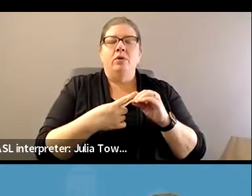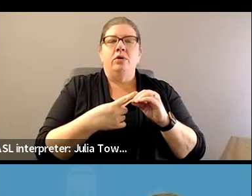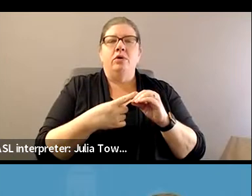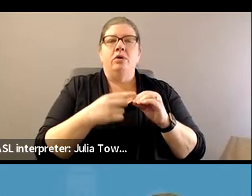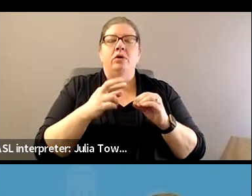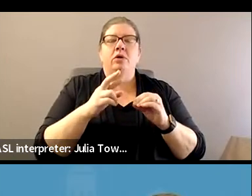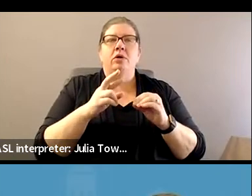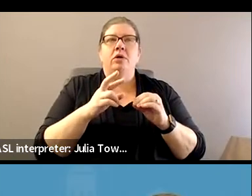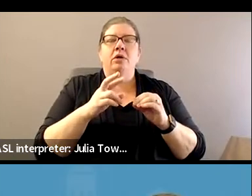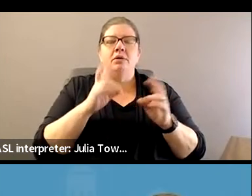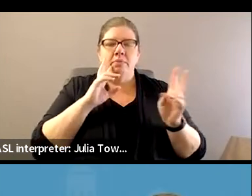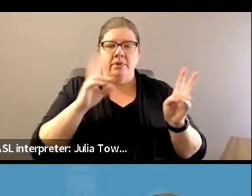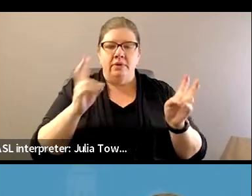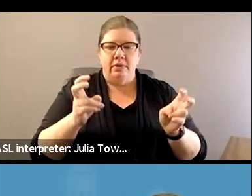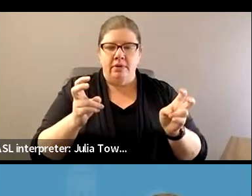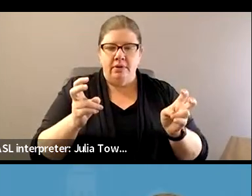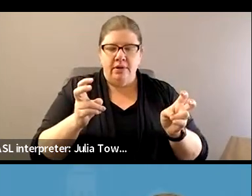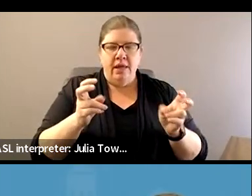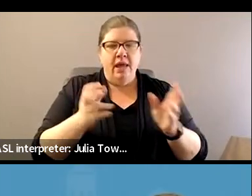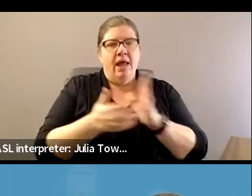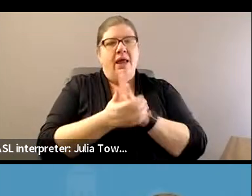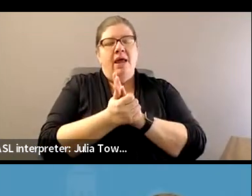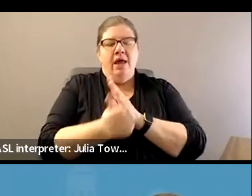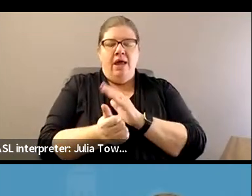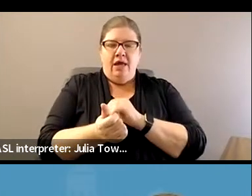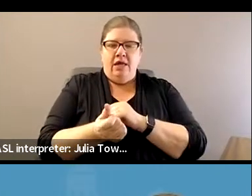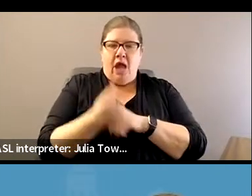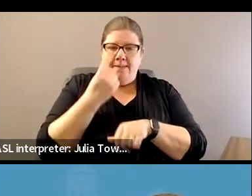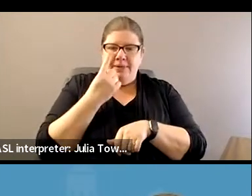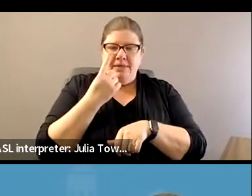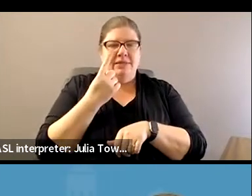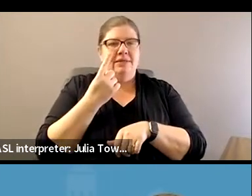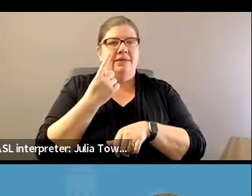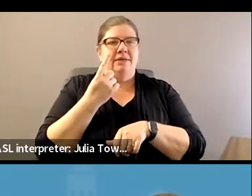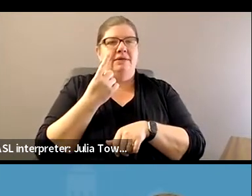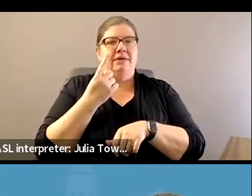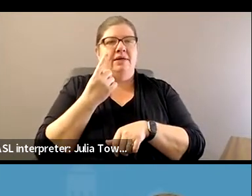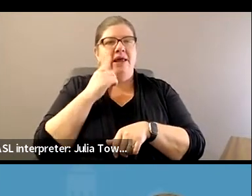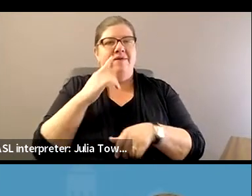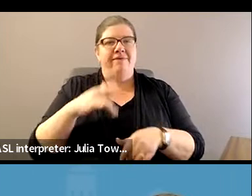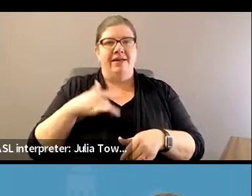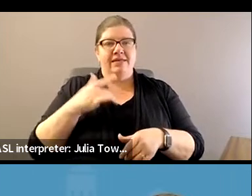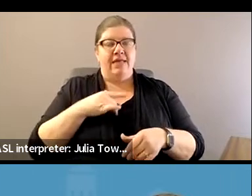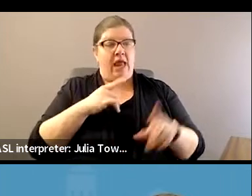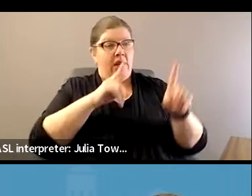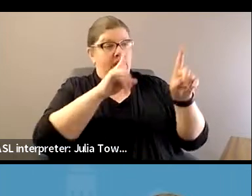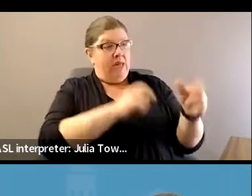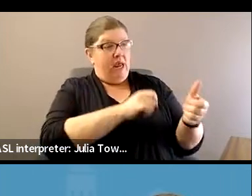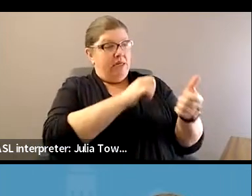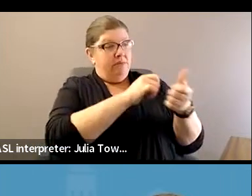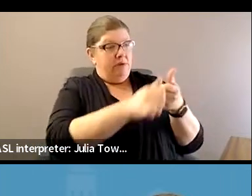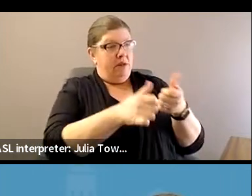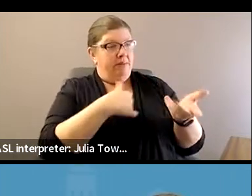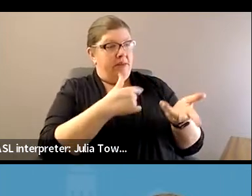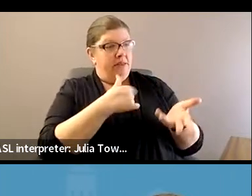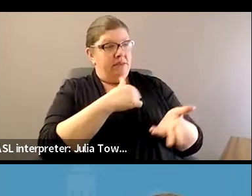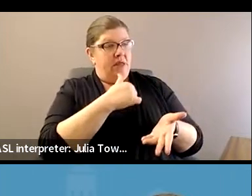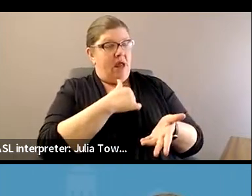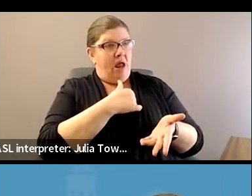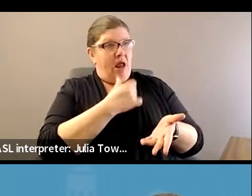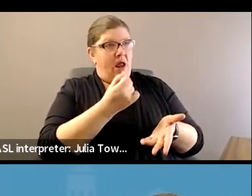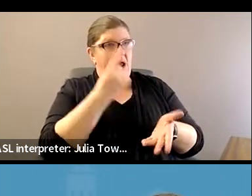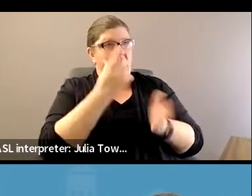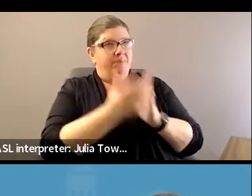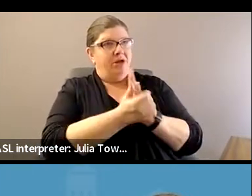racial, I believe it said competency. It feels like if you pass a test, you're competent. So I'm not sure how we